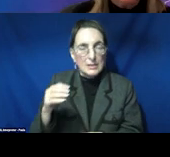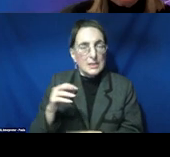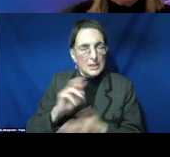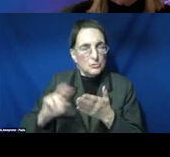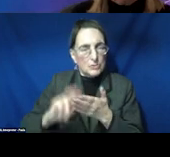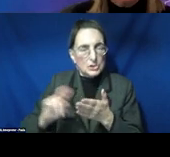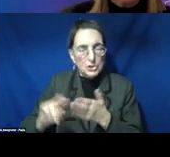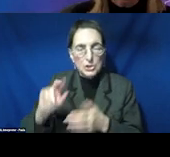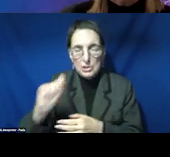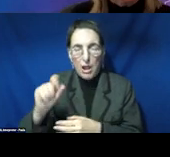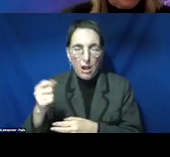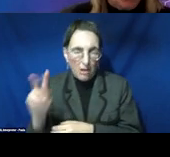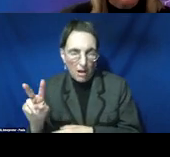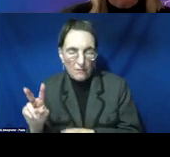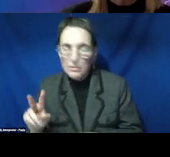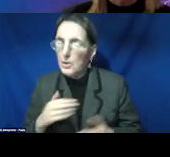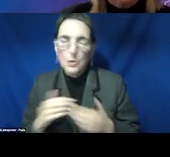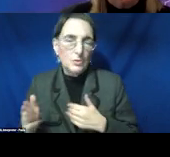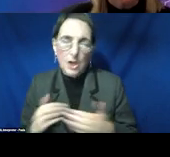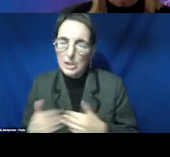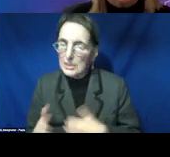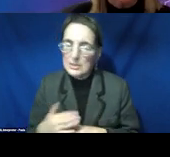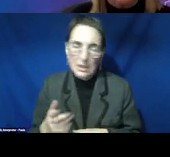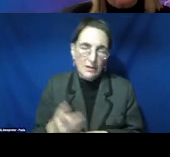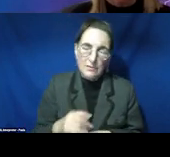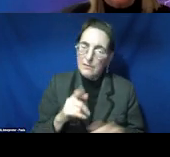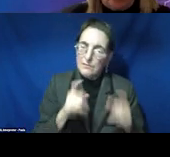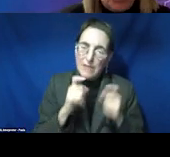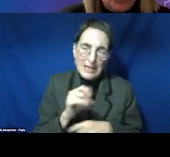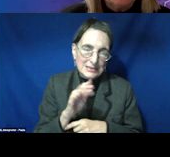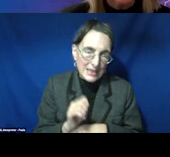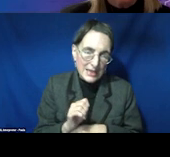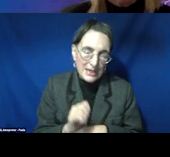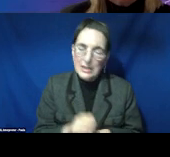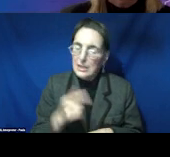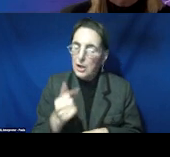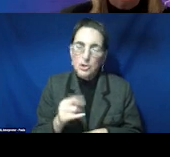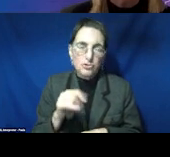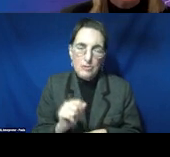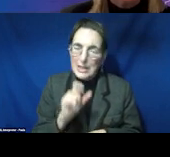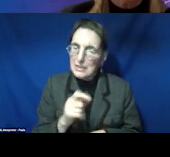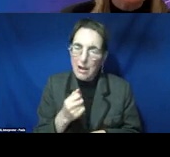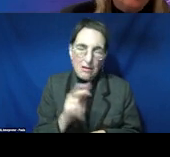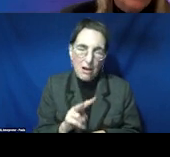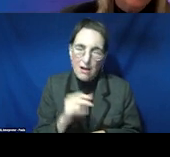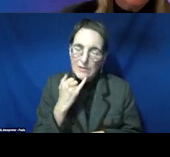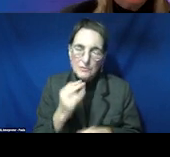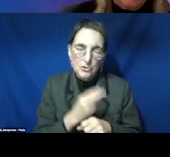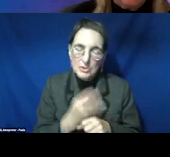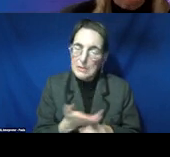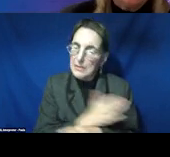submission system, meaning rgov, fastlane, or grants.gov that was used. And the functionality